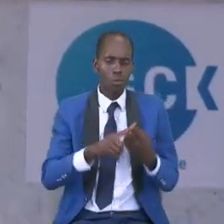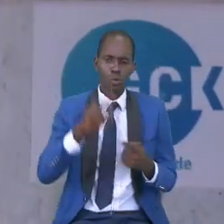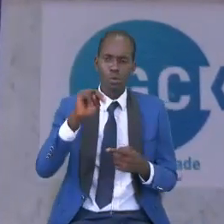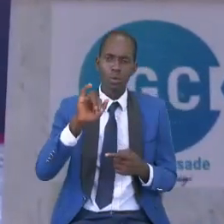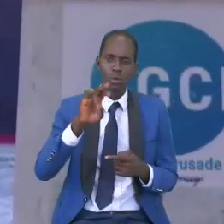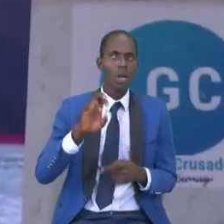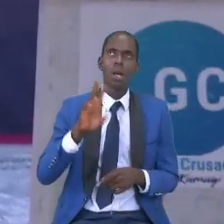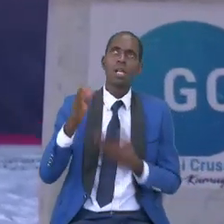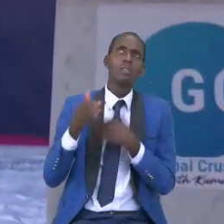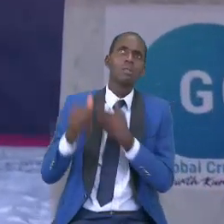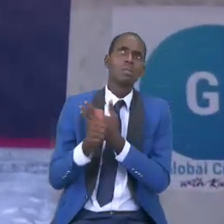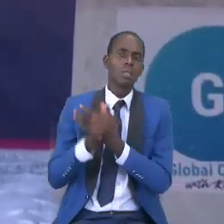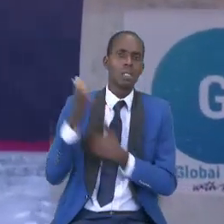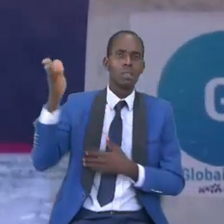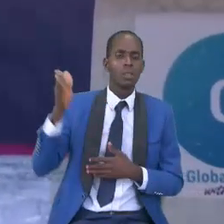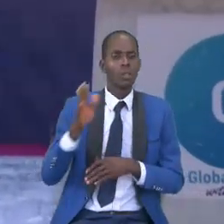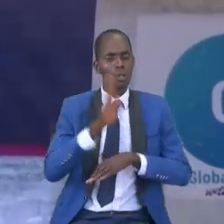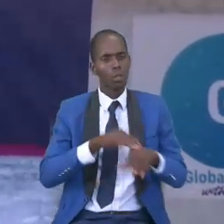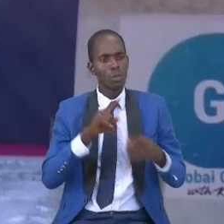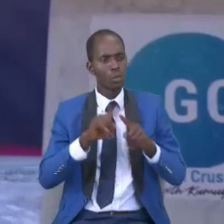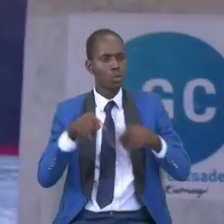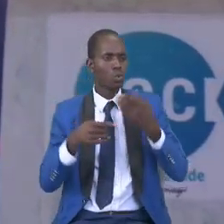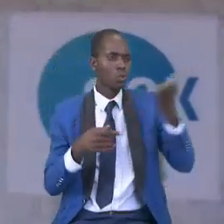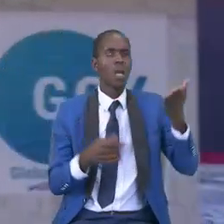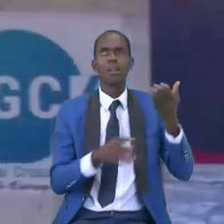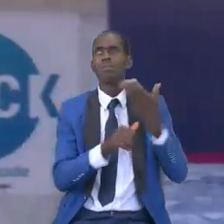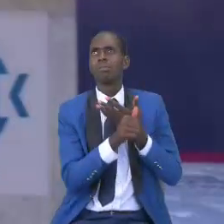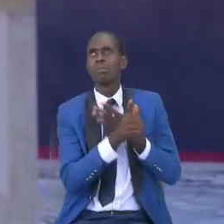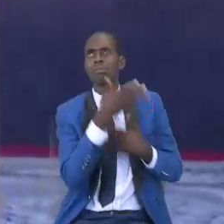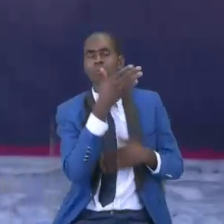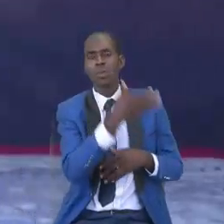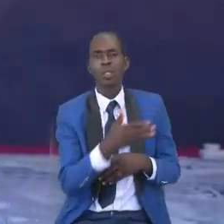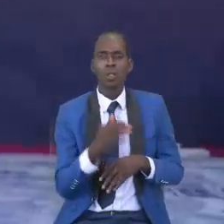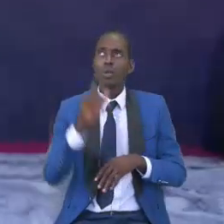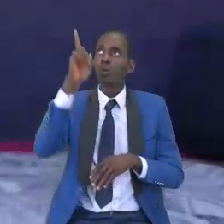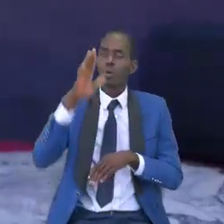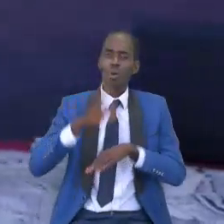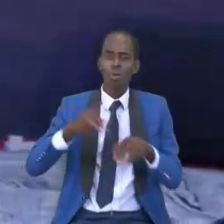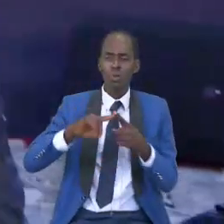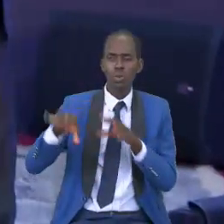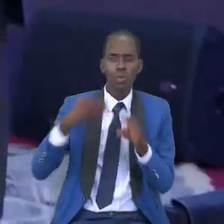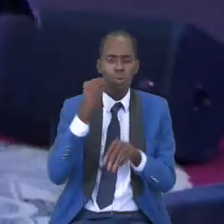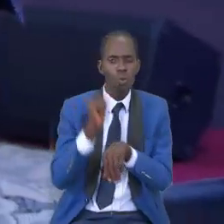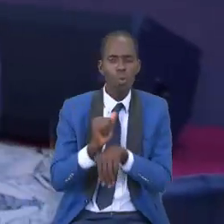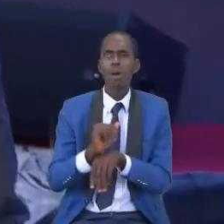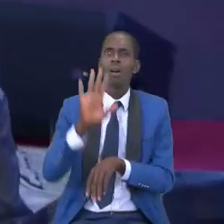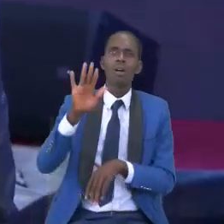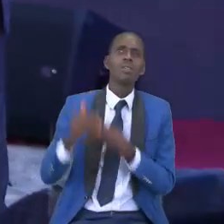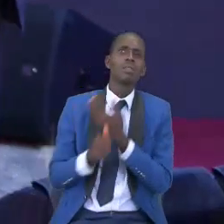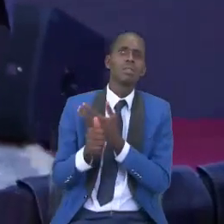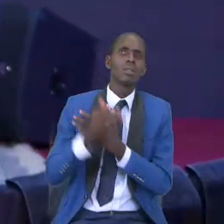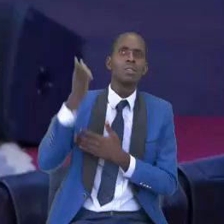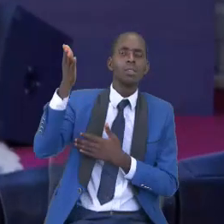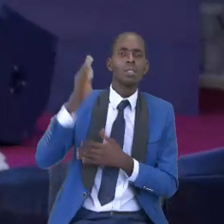them to another great city, they always see danger there. Calls them to another assignment, they always see danger there. They never see